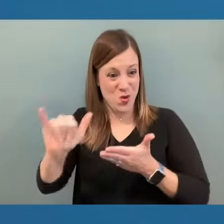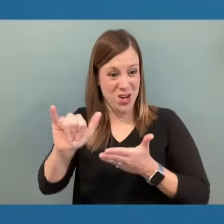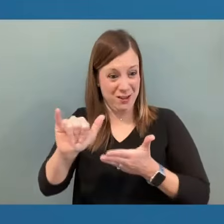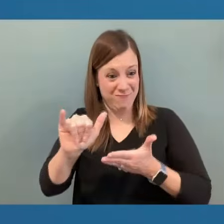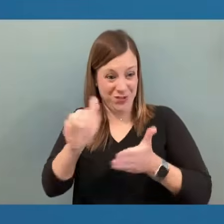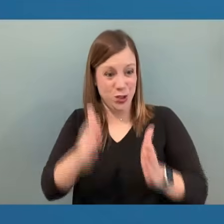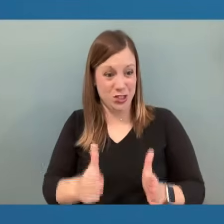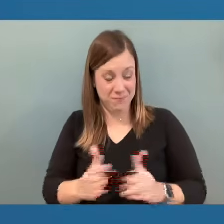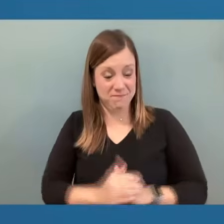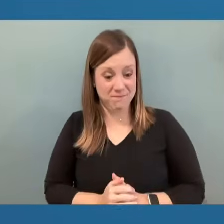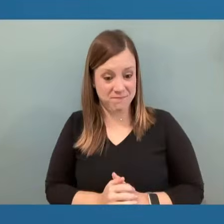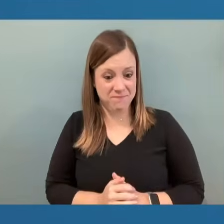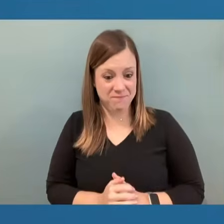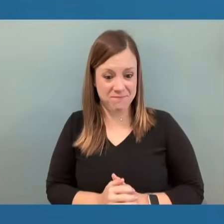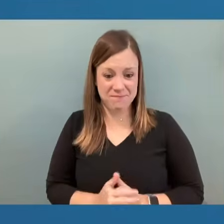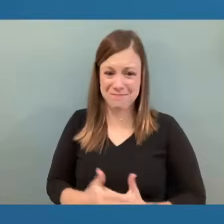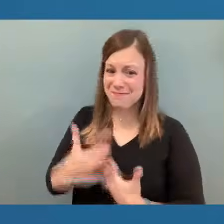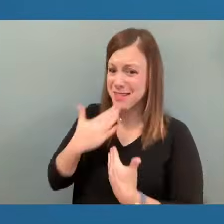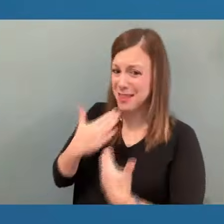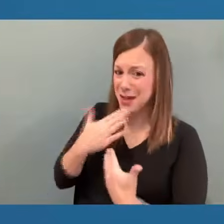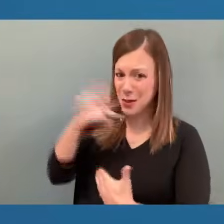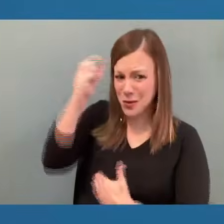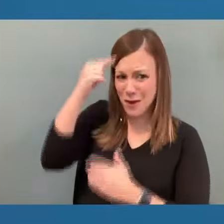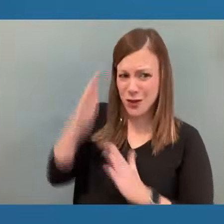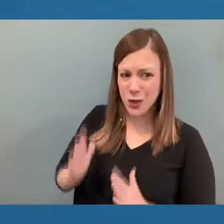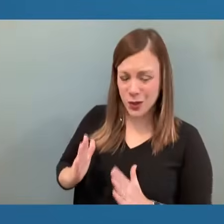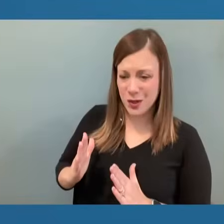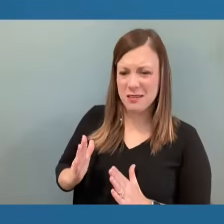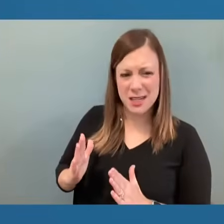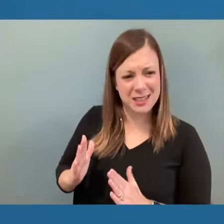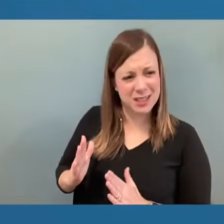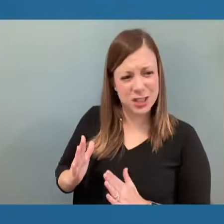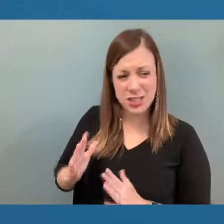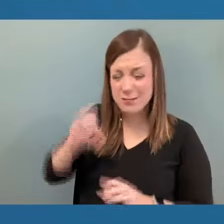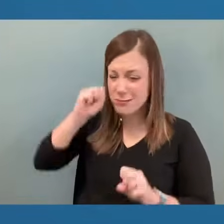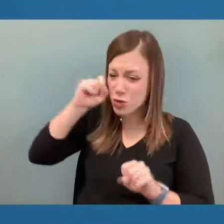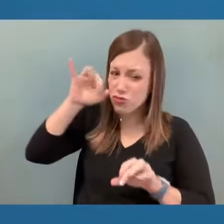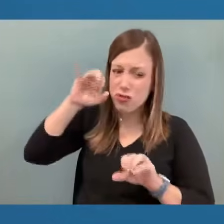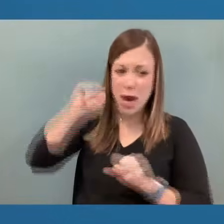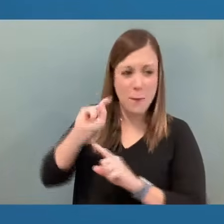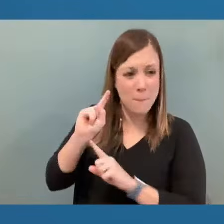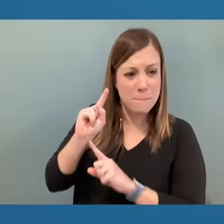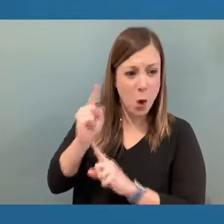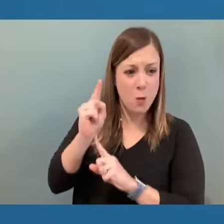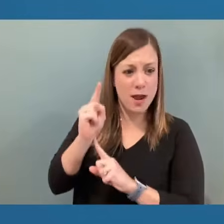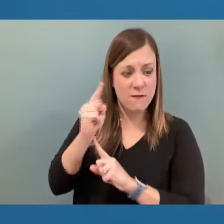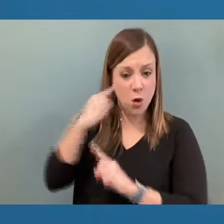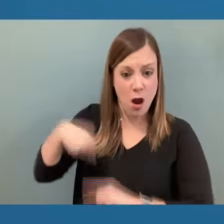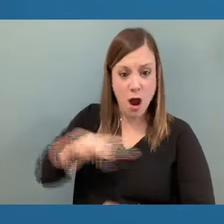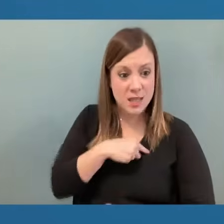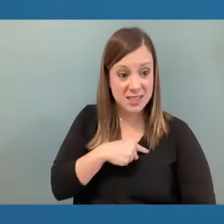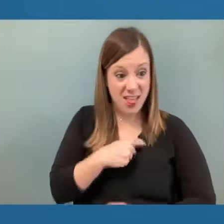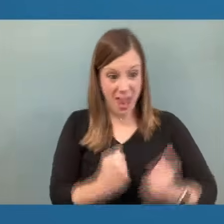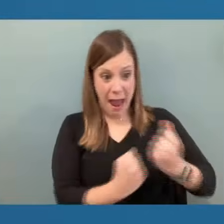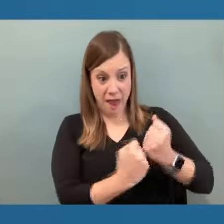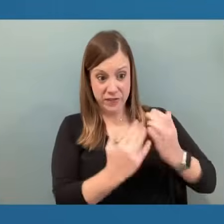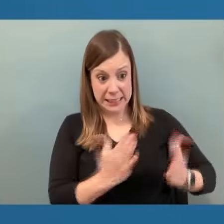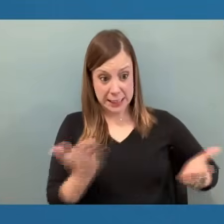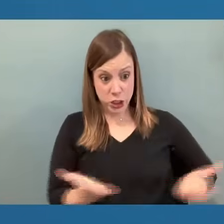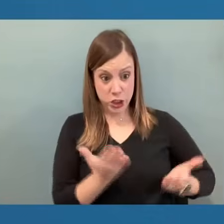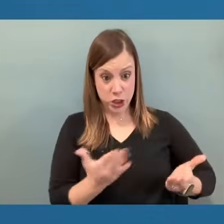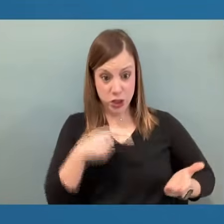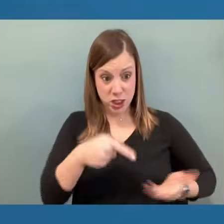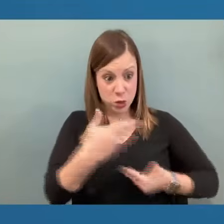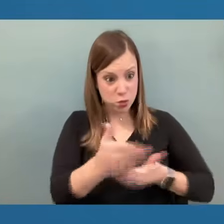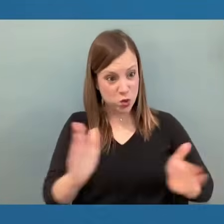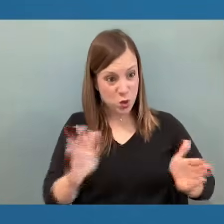incredible moment for us. It's very emotional. The advocates and I in this room have all lost somebody who's dear to us. And we